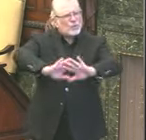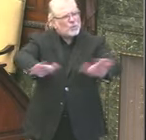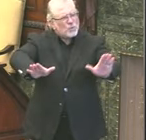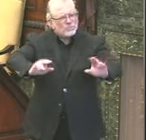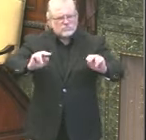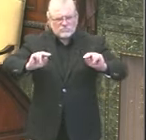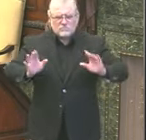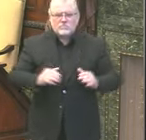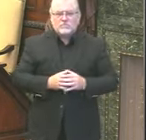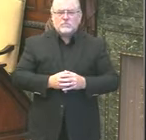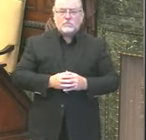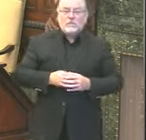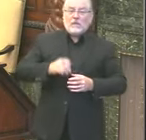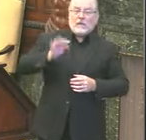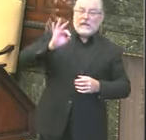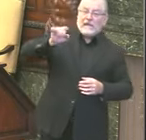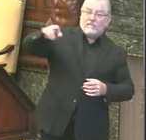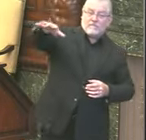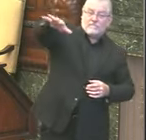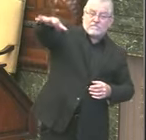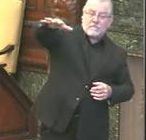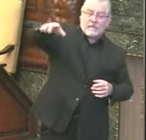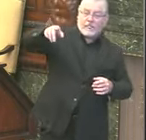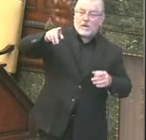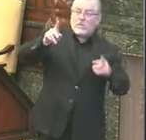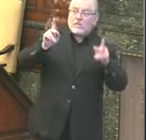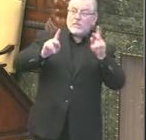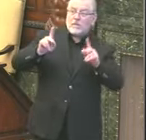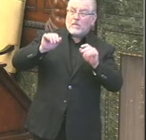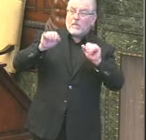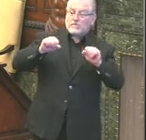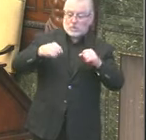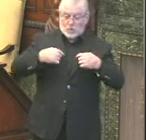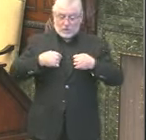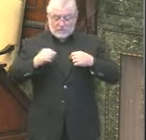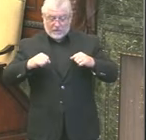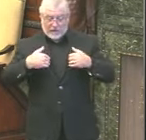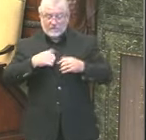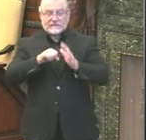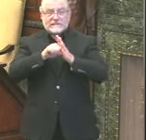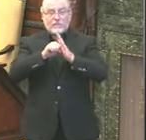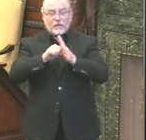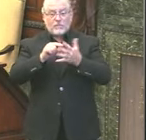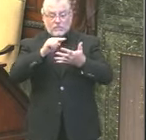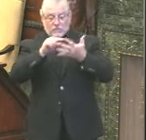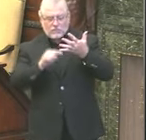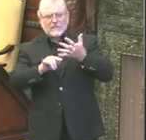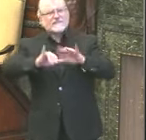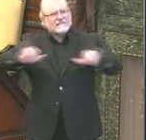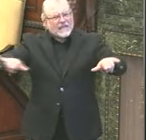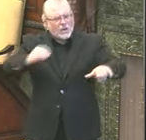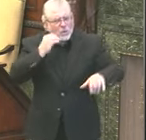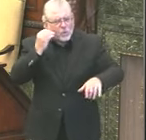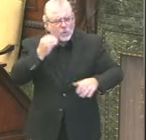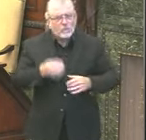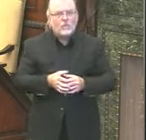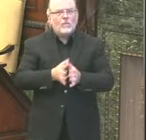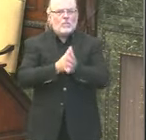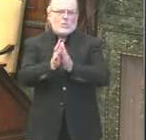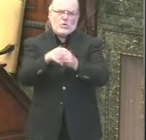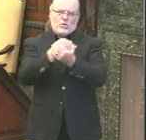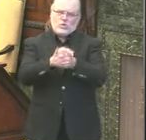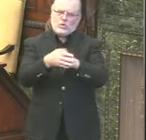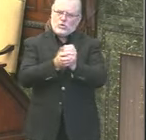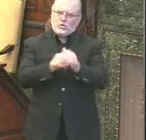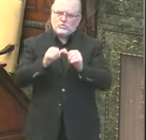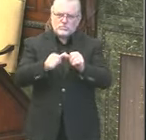identifying people who might have symptoms and having them not be present so they can't spread to others, hand washing, environmental cleaning,